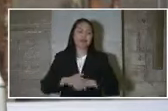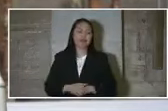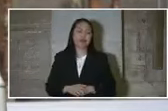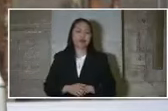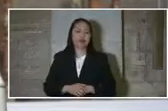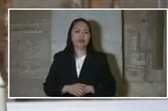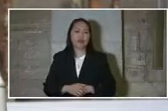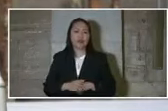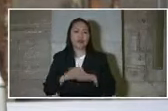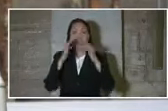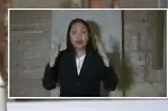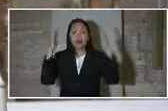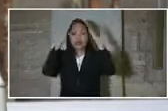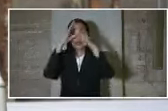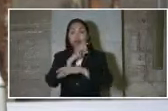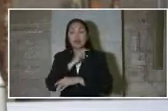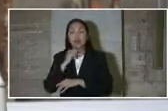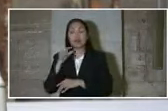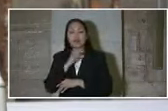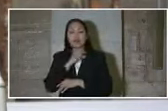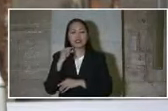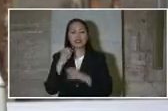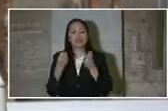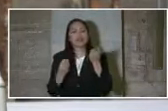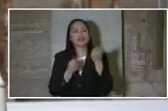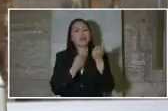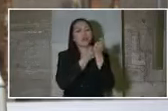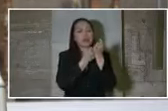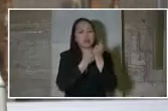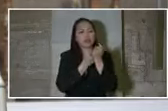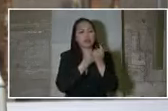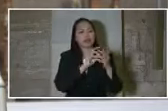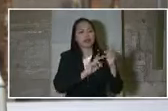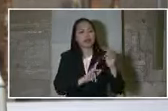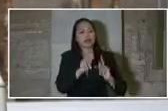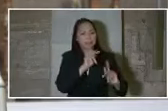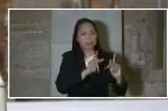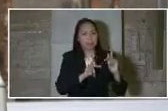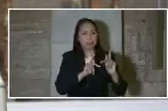The bishop and priests supported them.